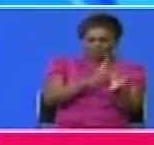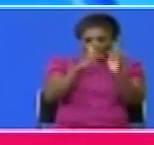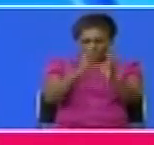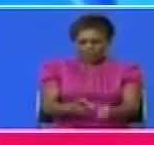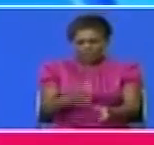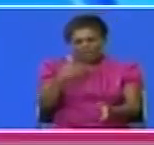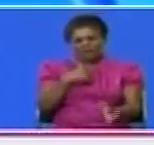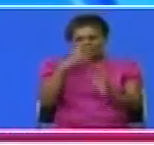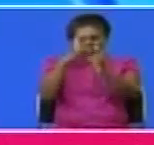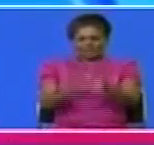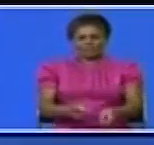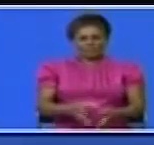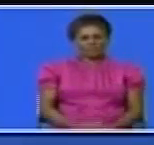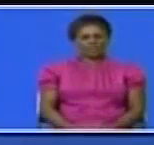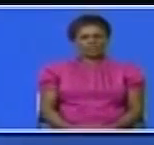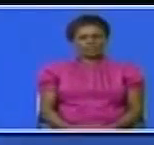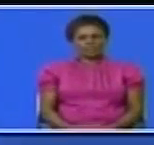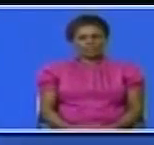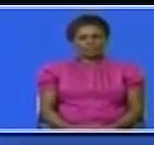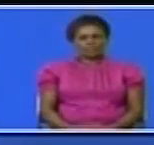that report.